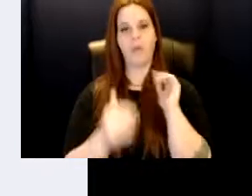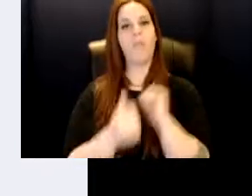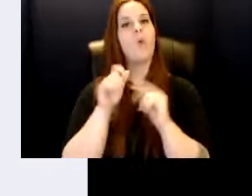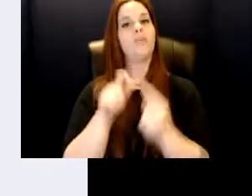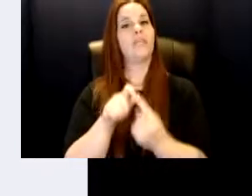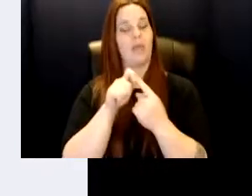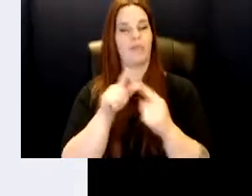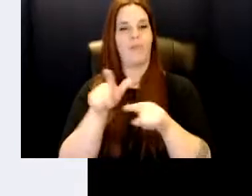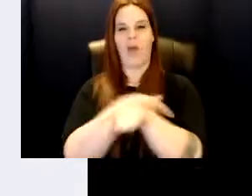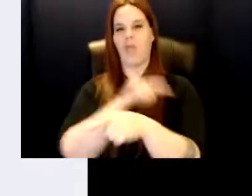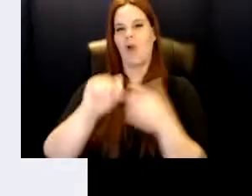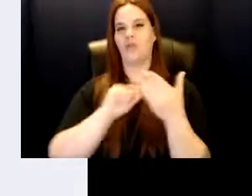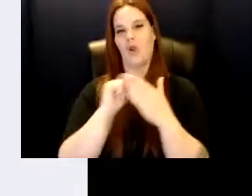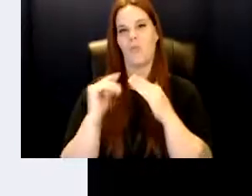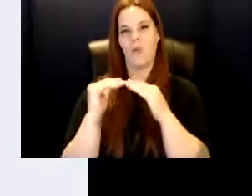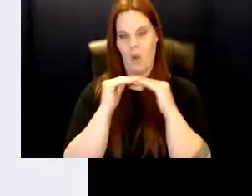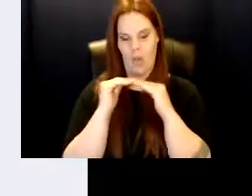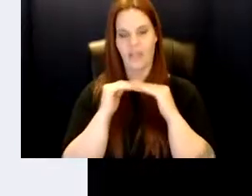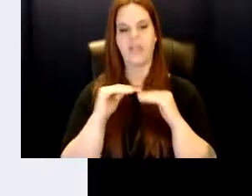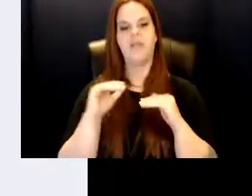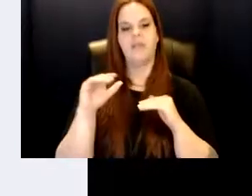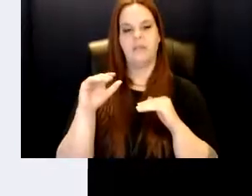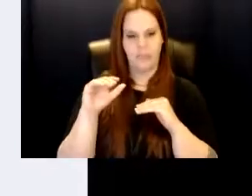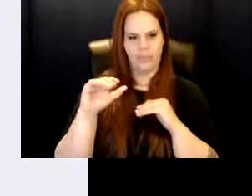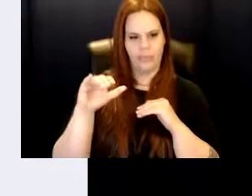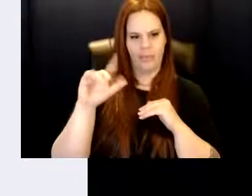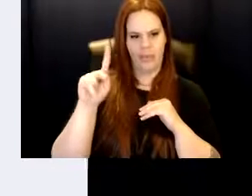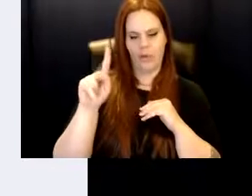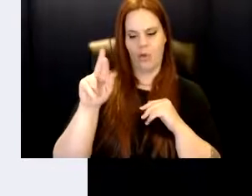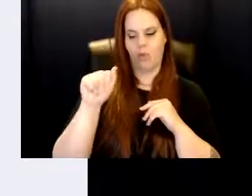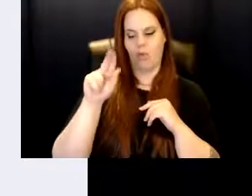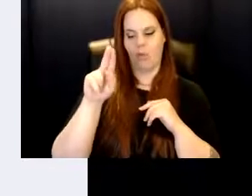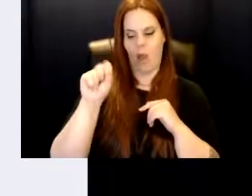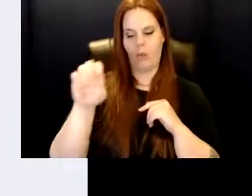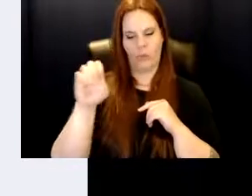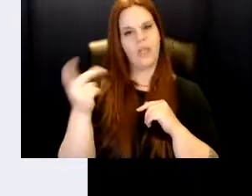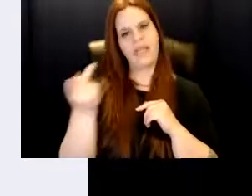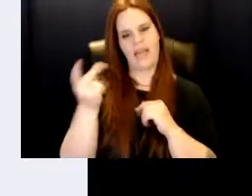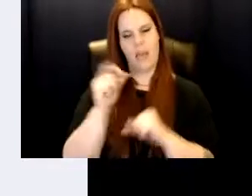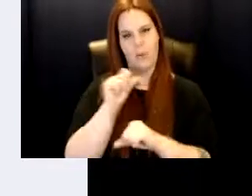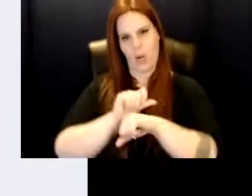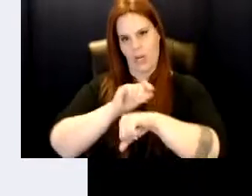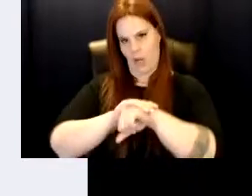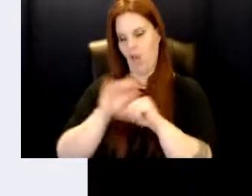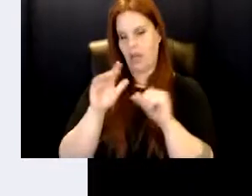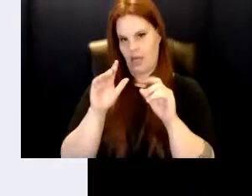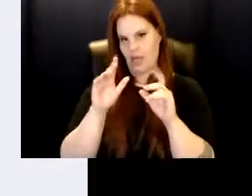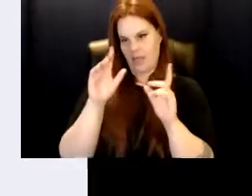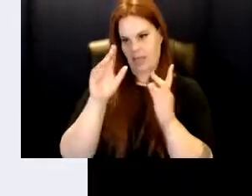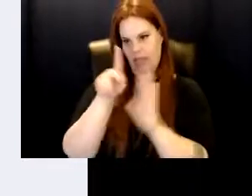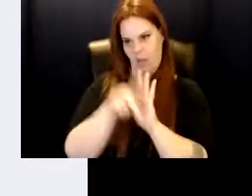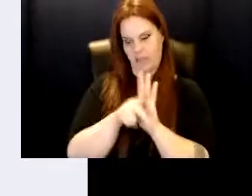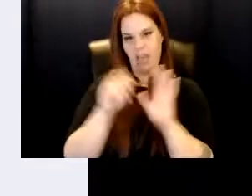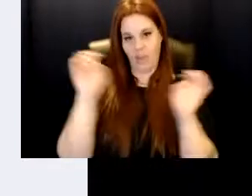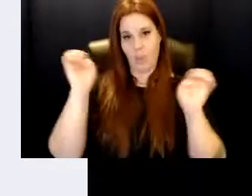my long-term colleague, Louis Krause. He and I have been working on this issue of emergency preparedness and disaster planning